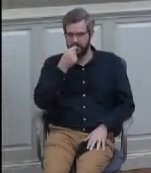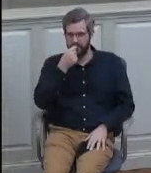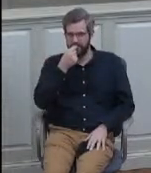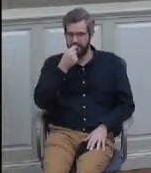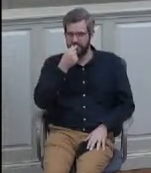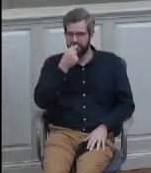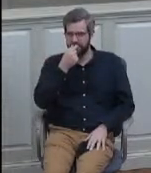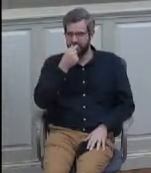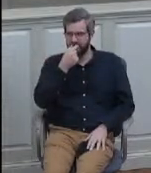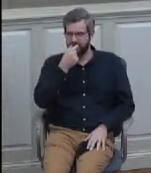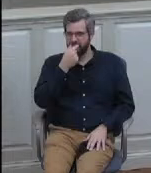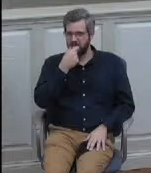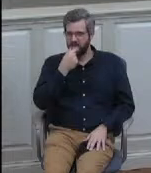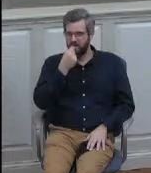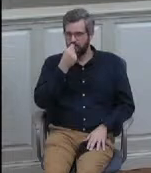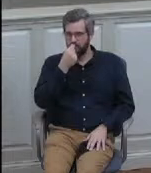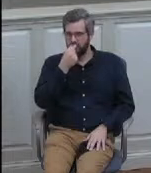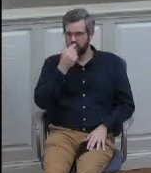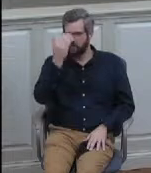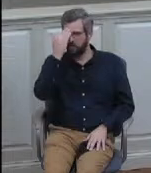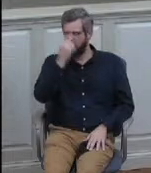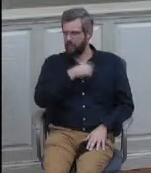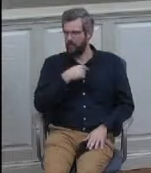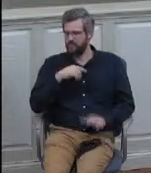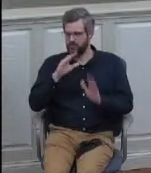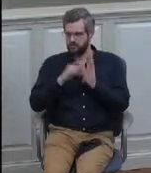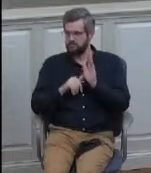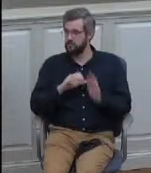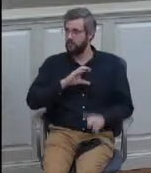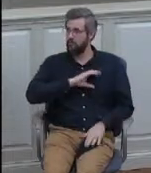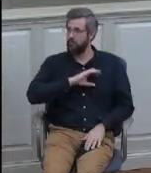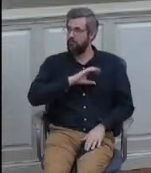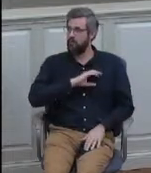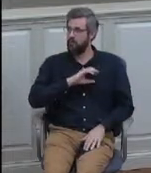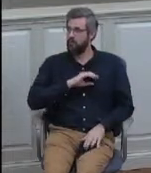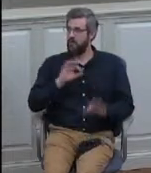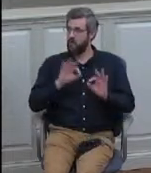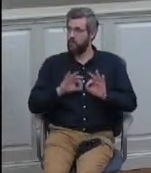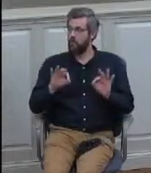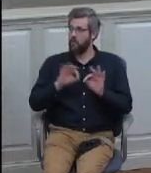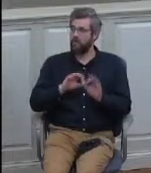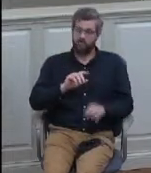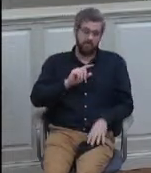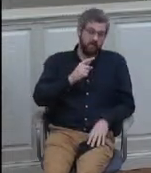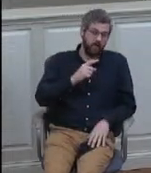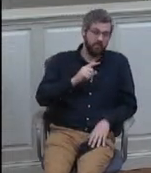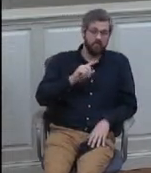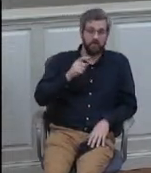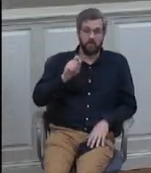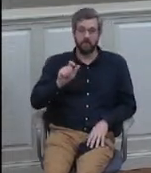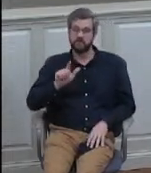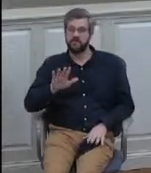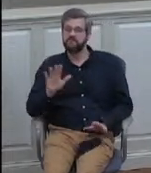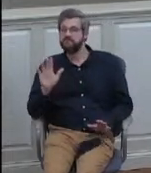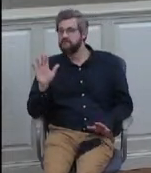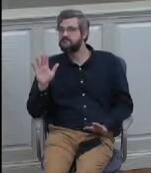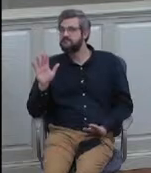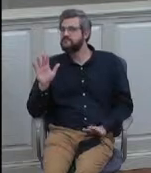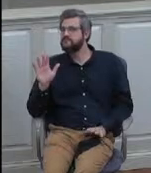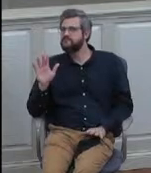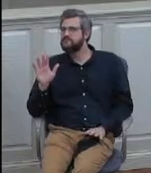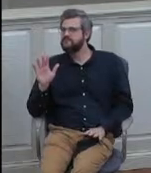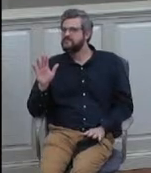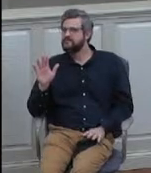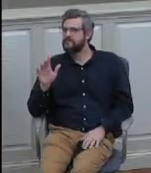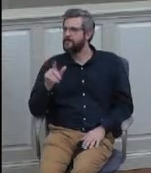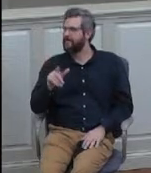And you know we're too cheap around here to do that. It's up to, it's worth from anywhere from $1 to $1.25, I bet you, anywhere. That's for a